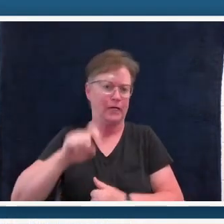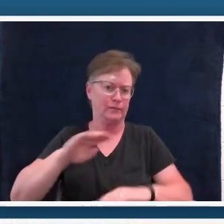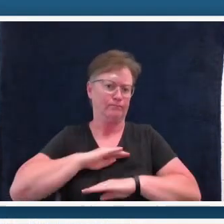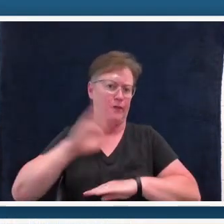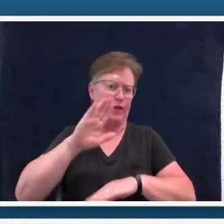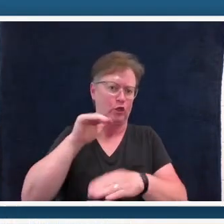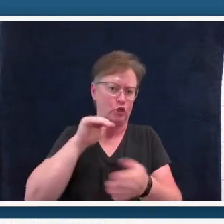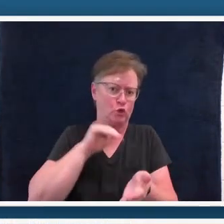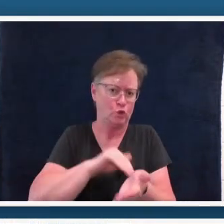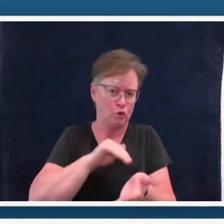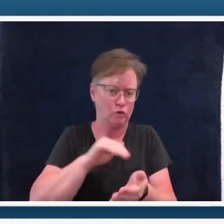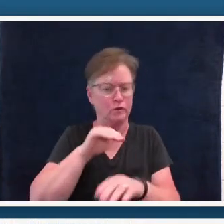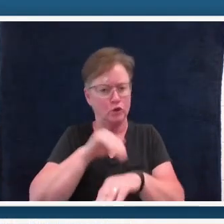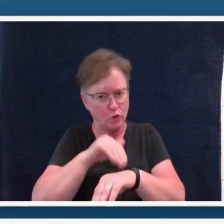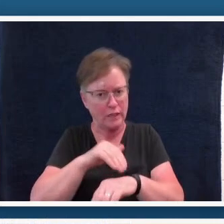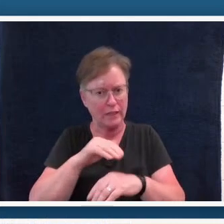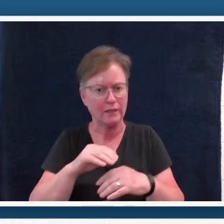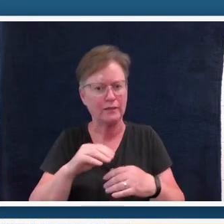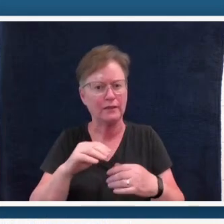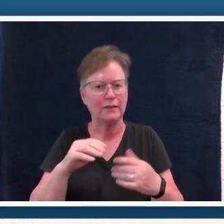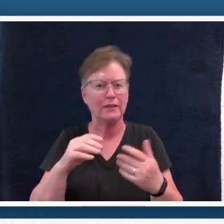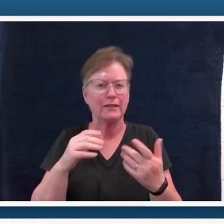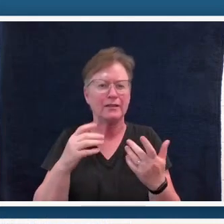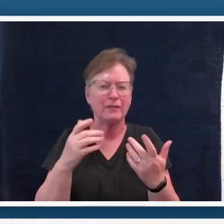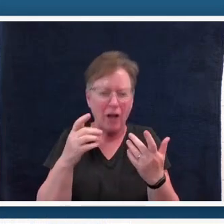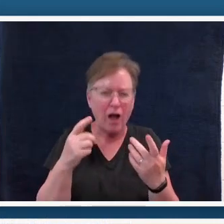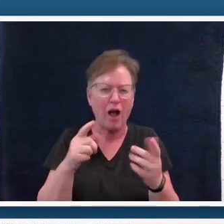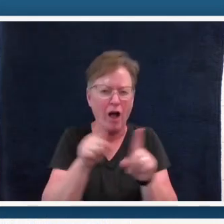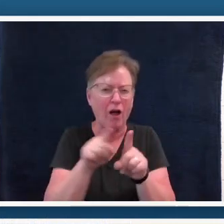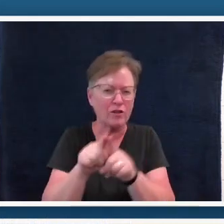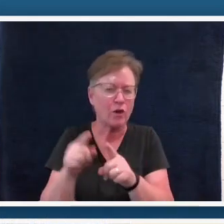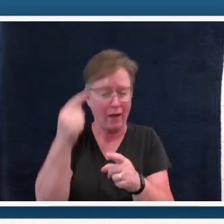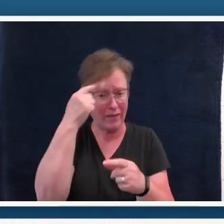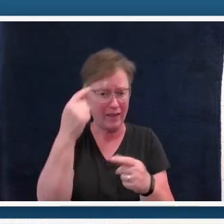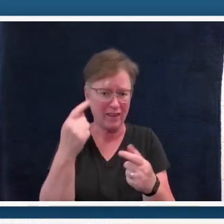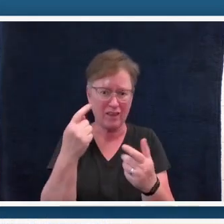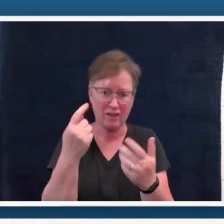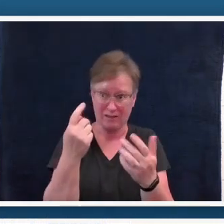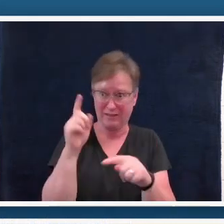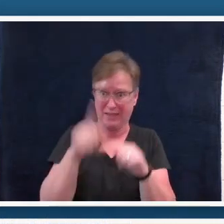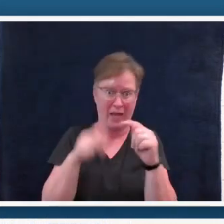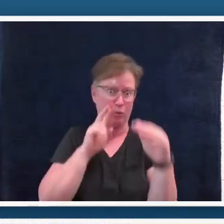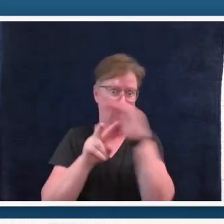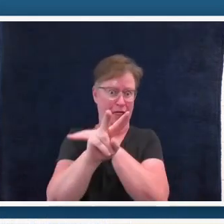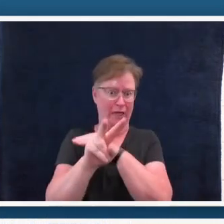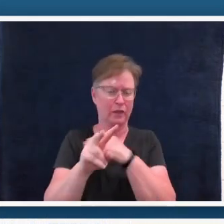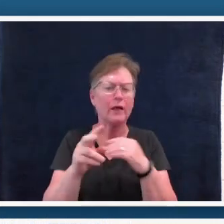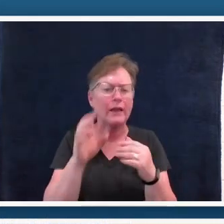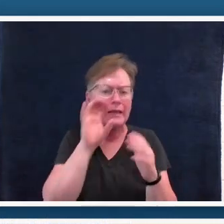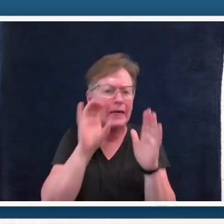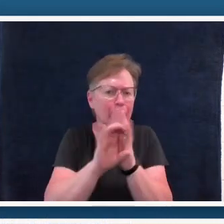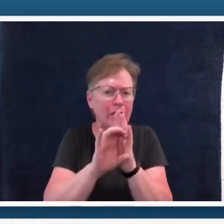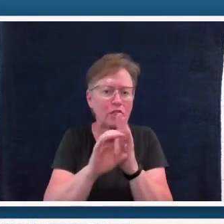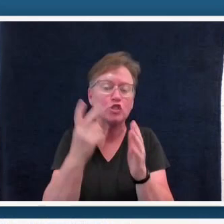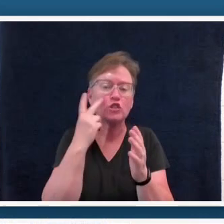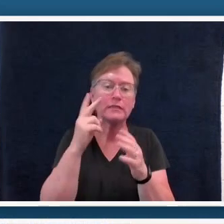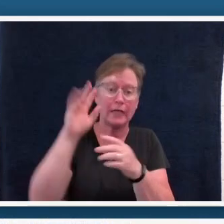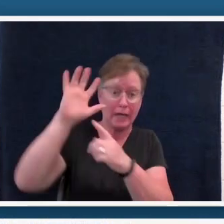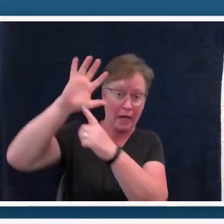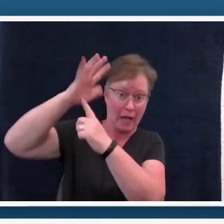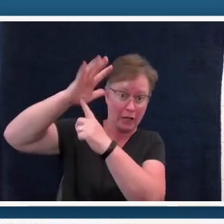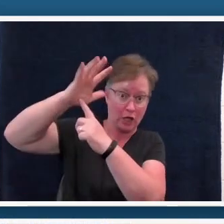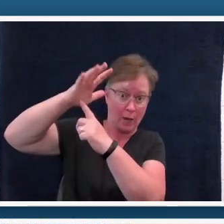fortitude and also I think the unpredictability. Maybe, I mean, you get the sense from this image they're jumping out of a helicopter. I mean, this is clearly